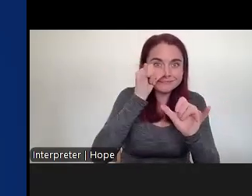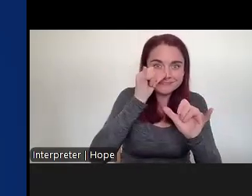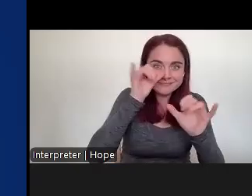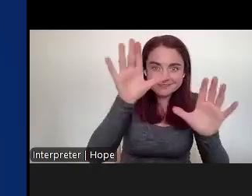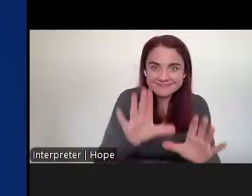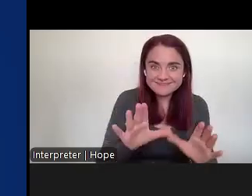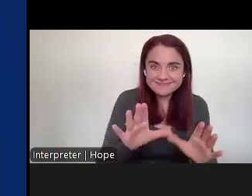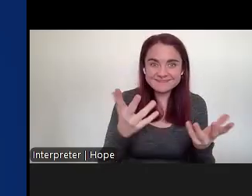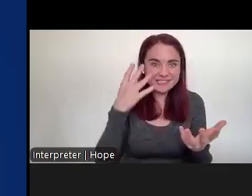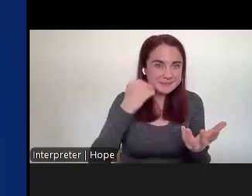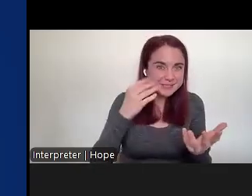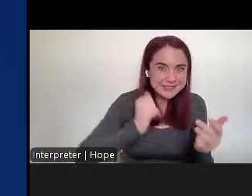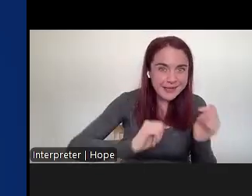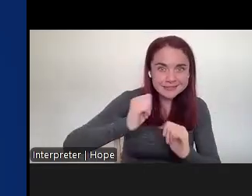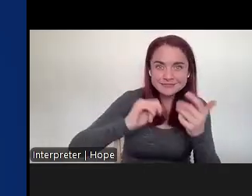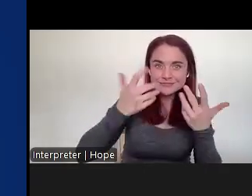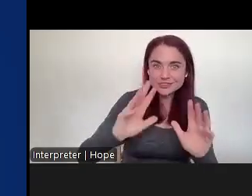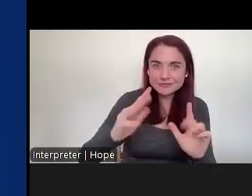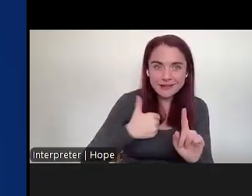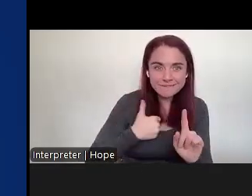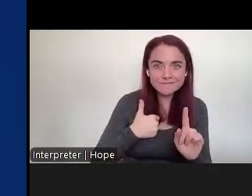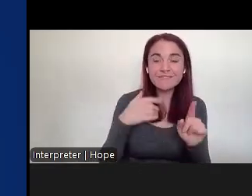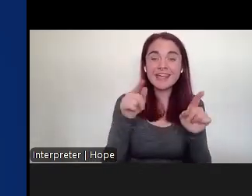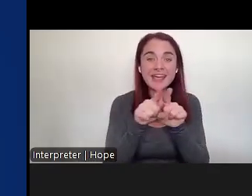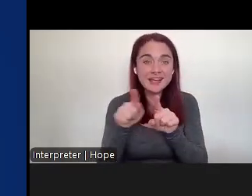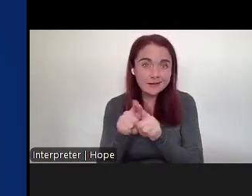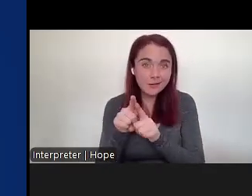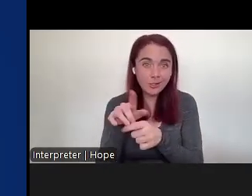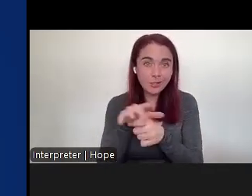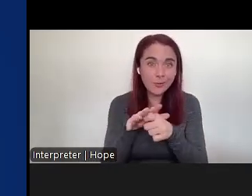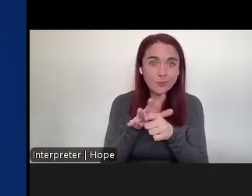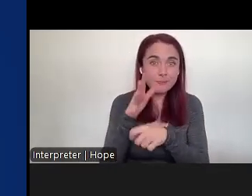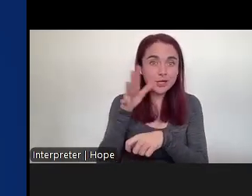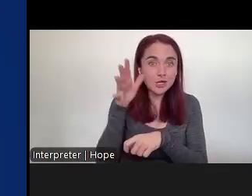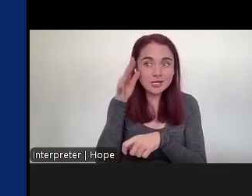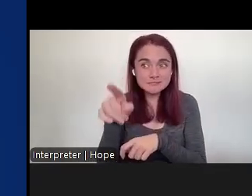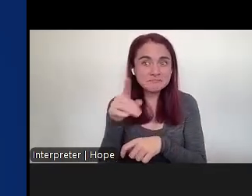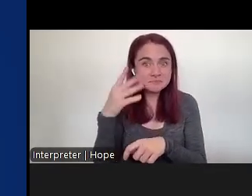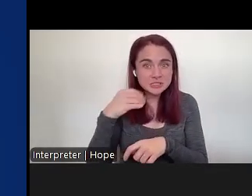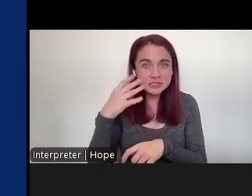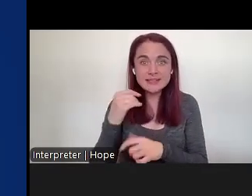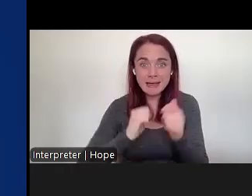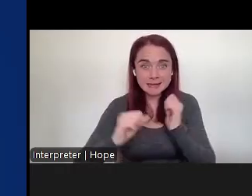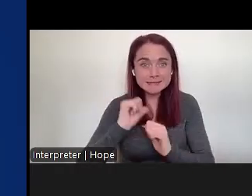experience in acting, and similarly, a local parent who had experience in acting.